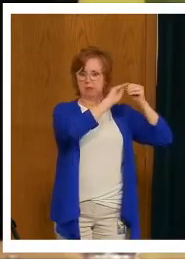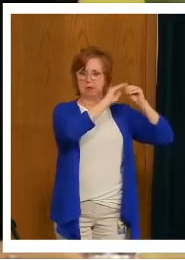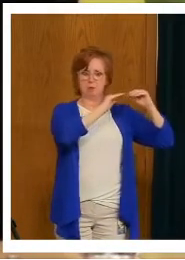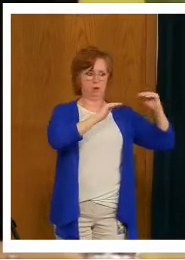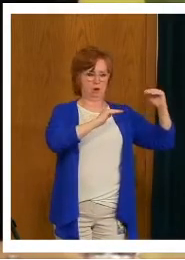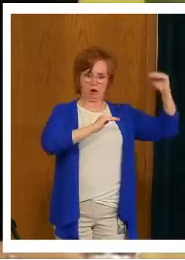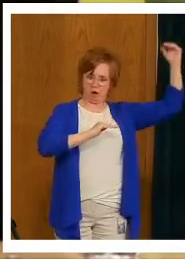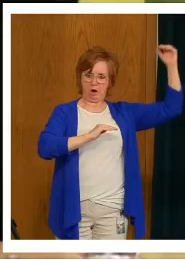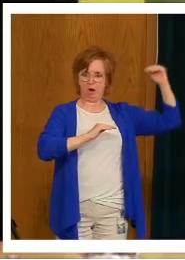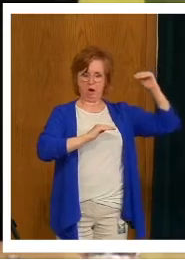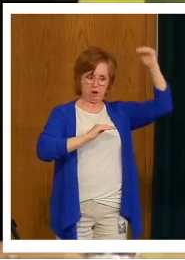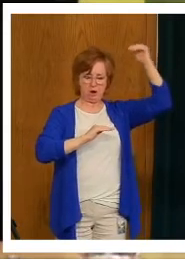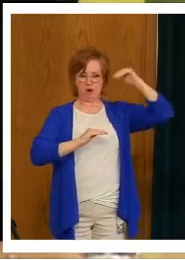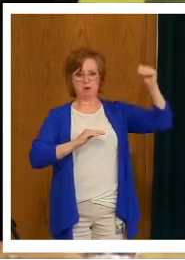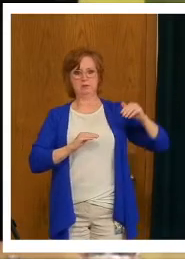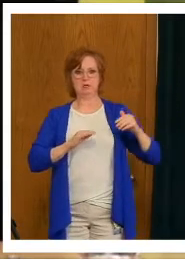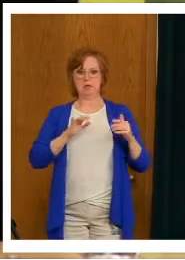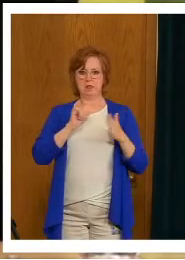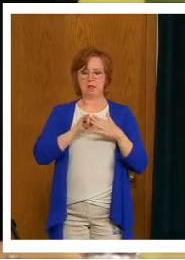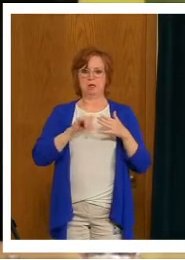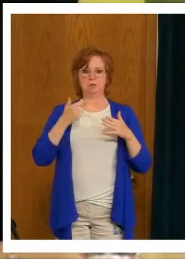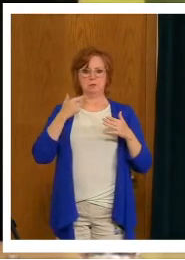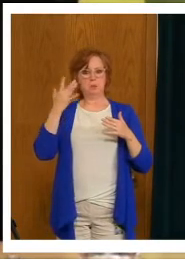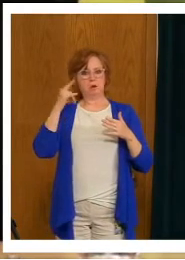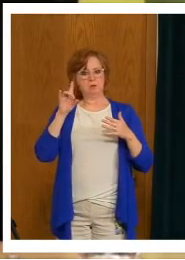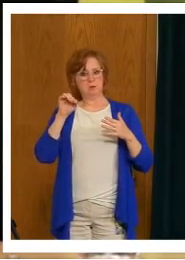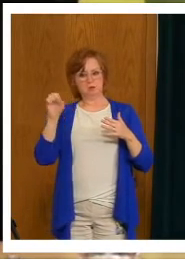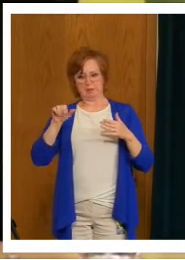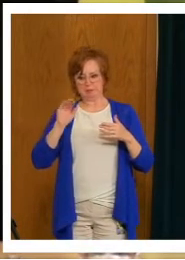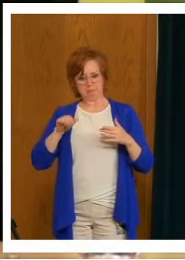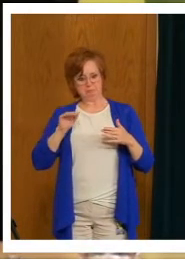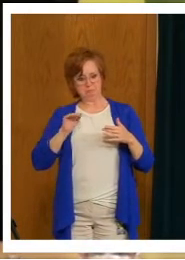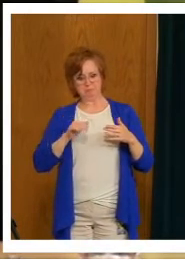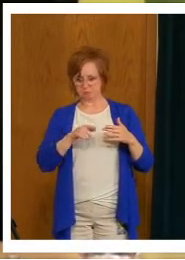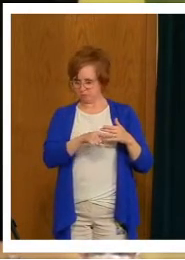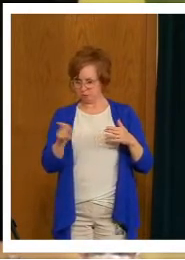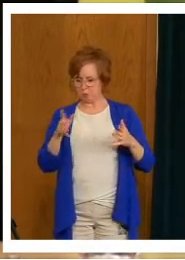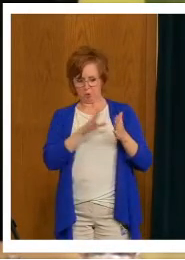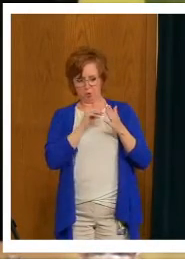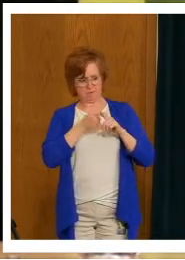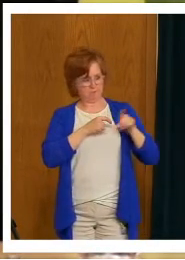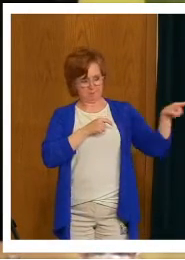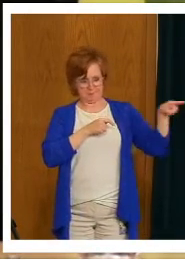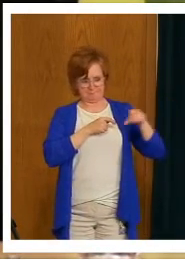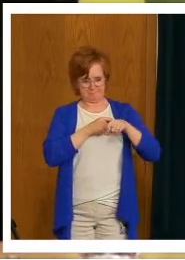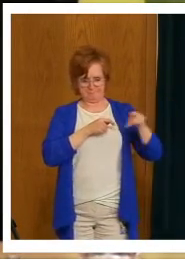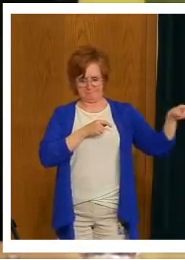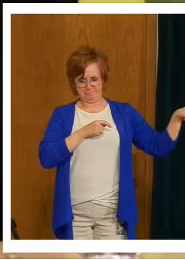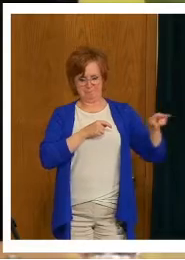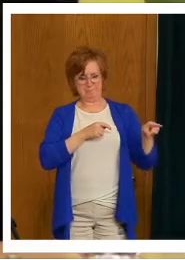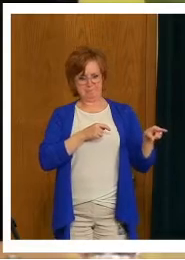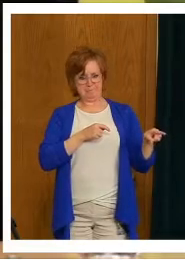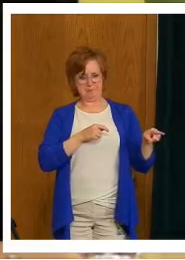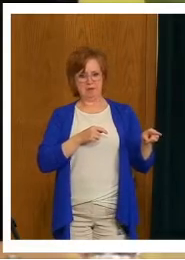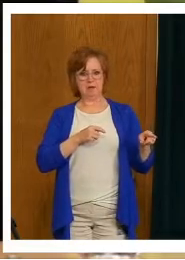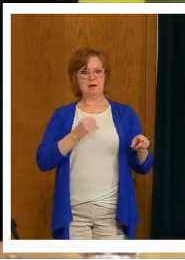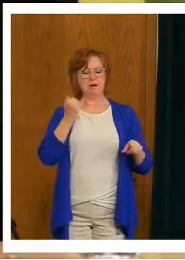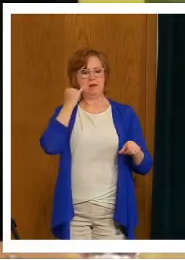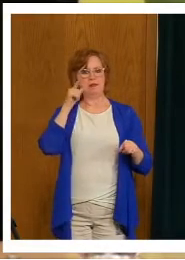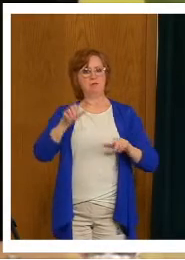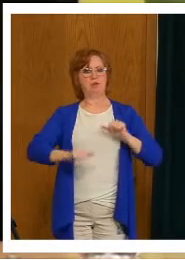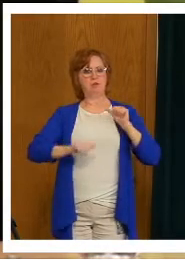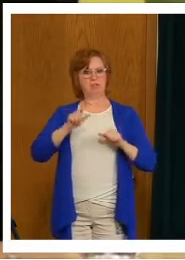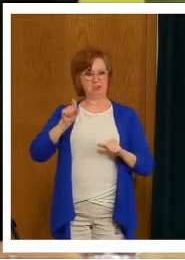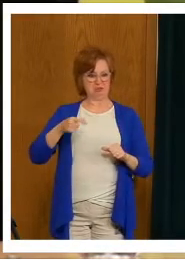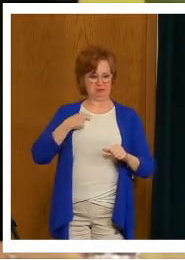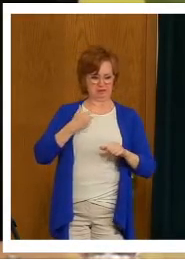from and to try to achieve, which means if you're asking yourself about whether or not you should get a vaccine, you should. When